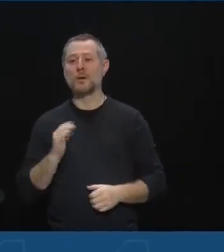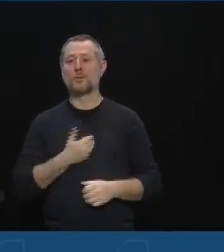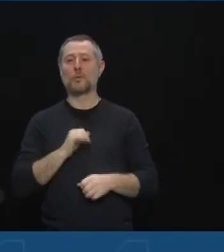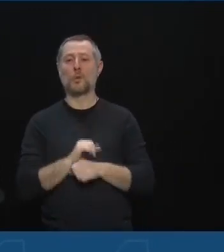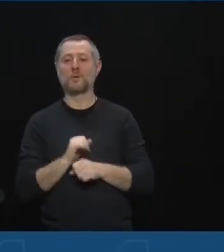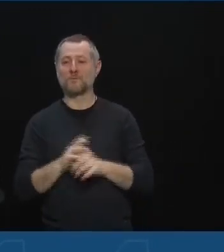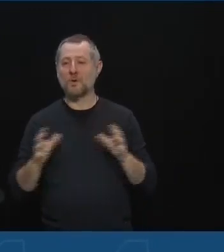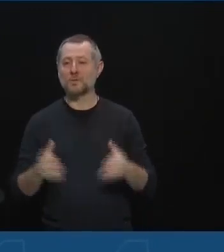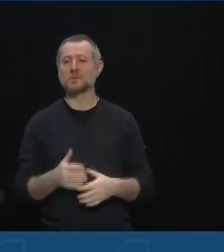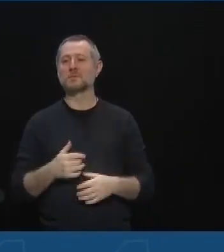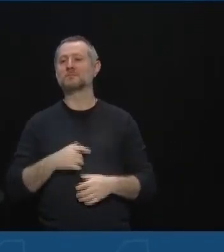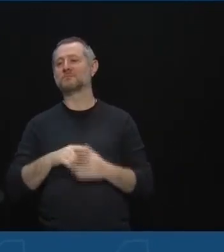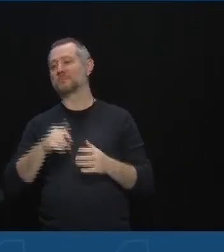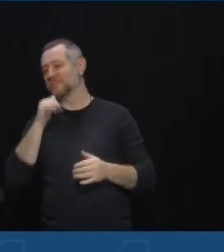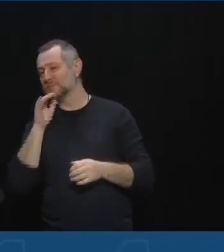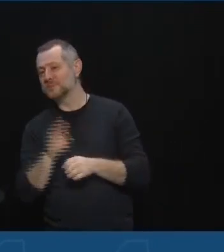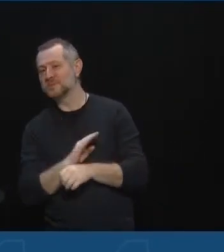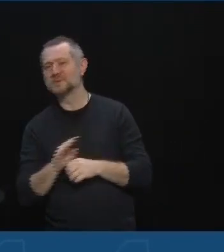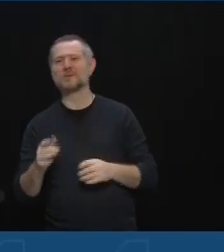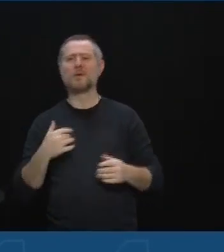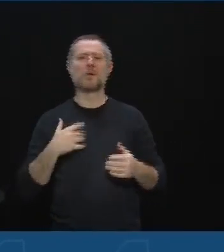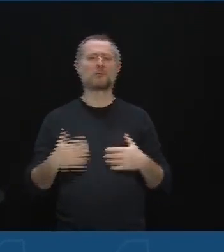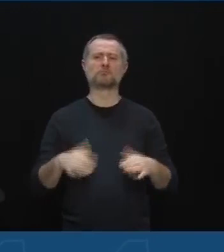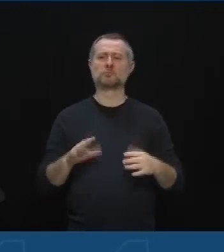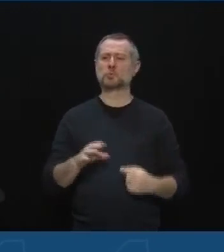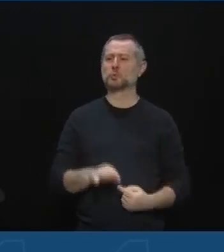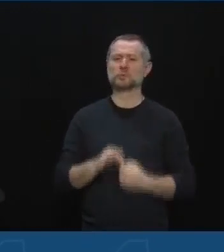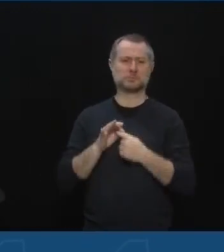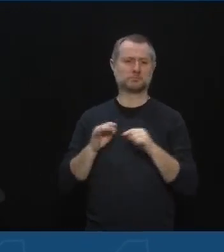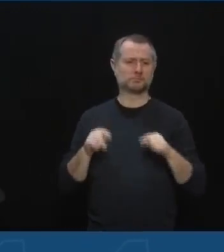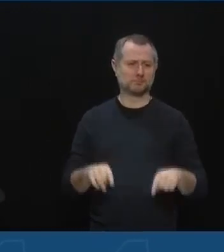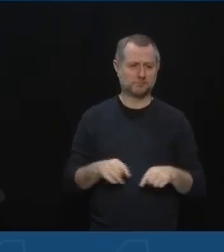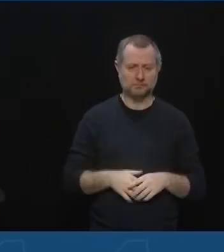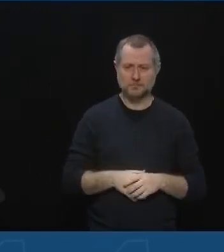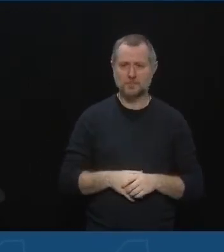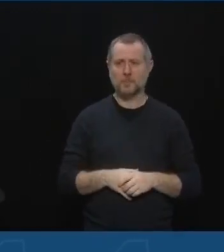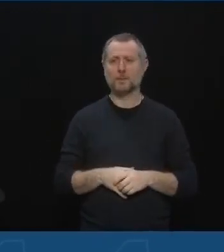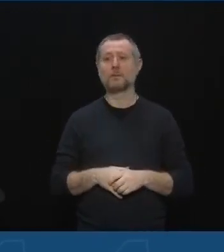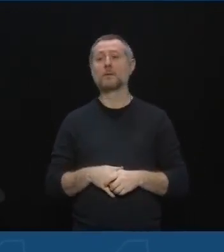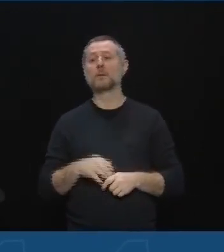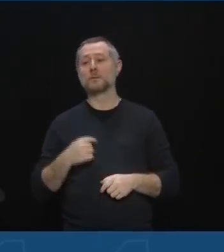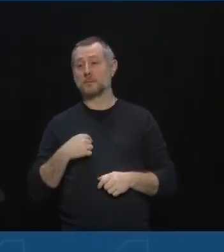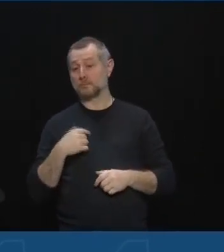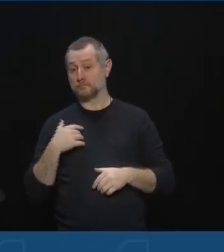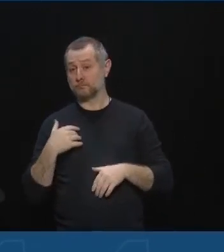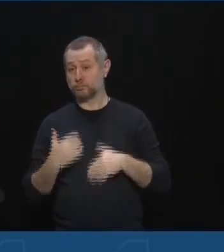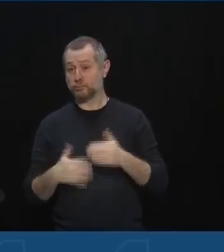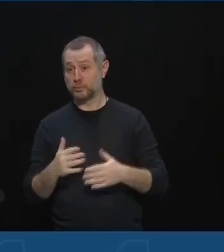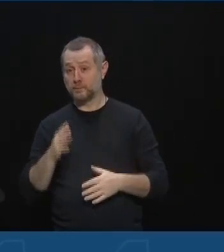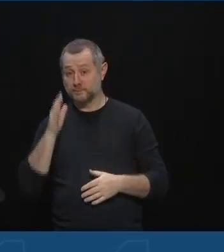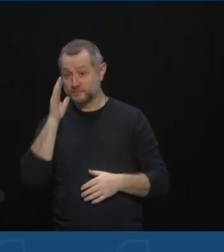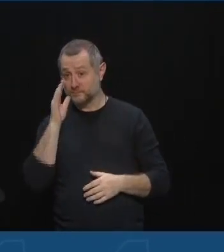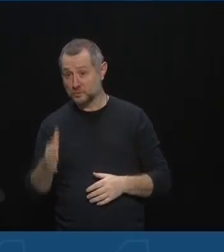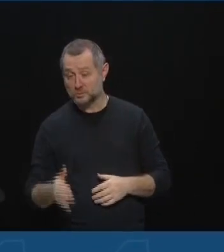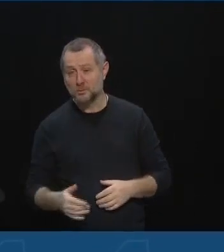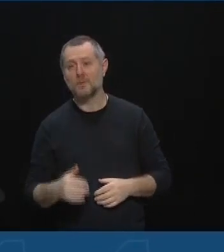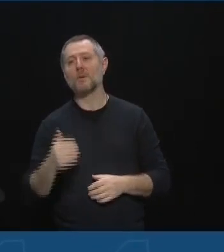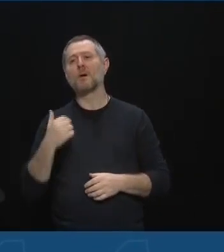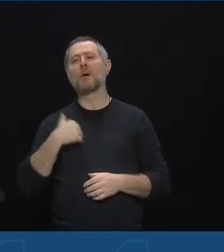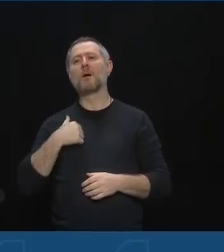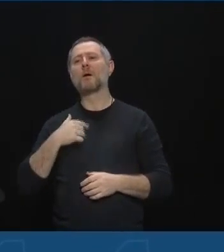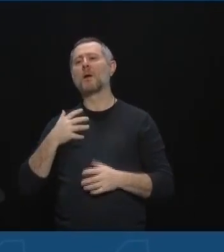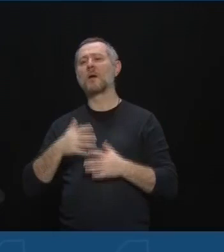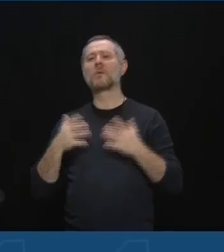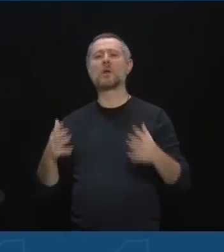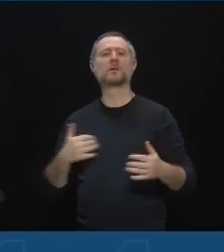strong economic and business partners. As we look to move forward from the pandemic, we find ourselves with a crisis of opportunity.